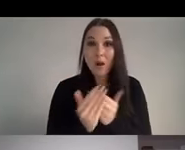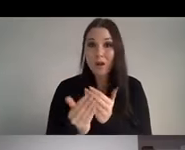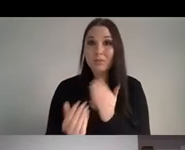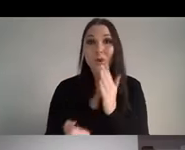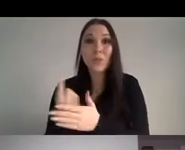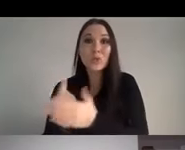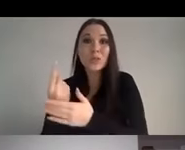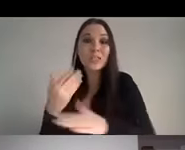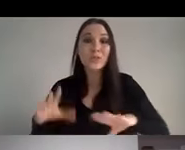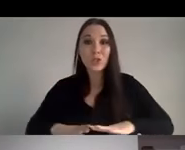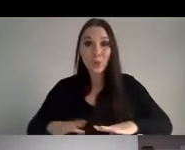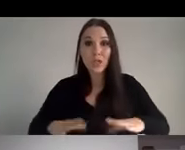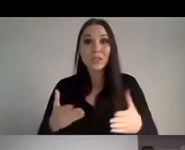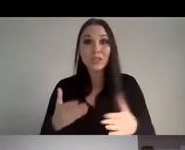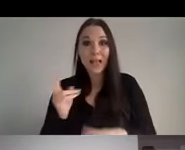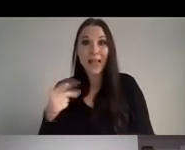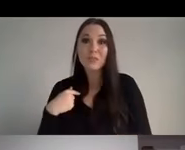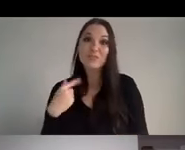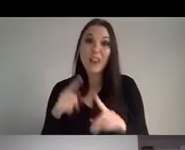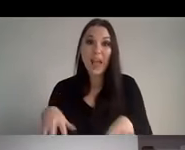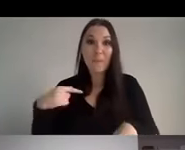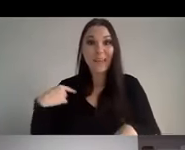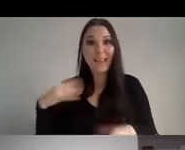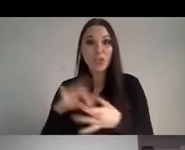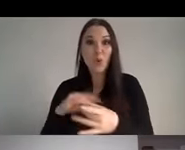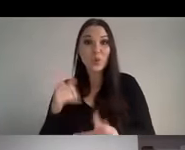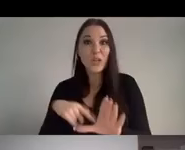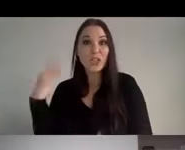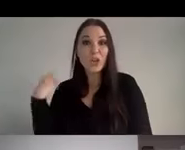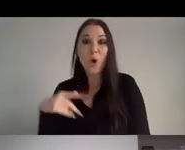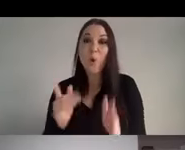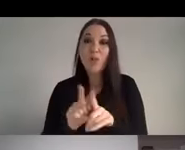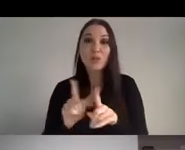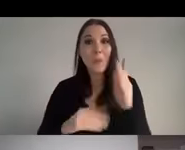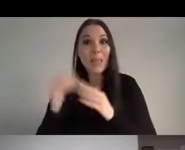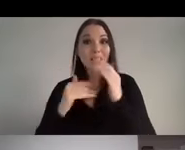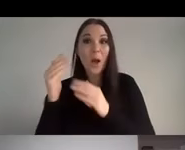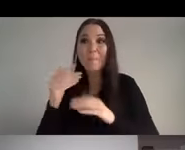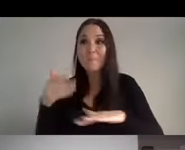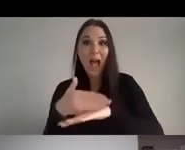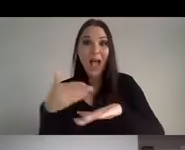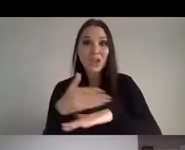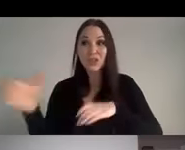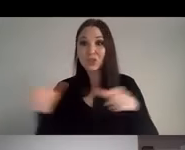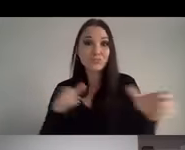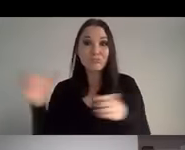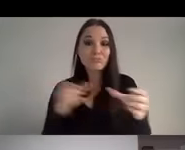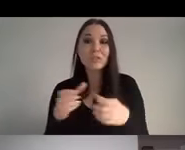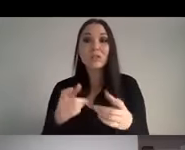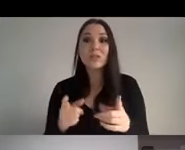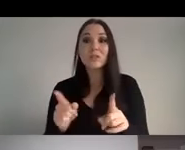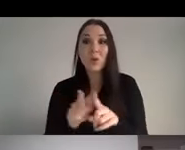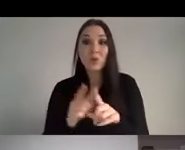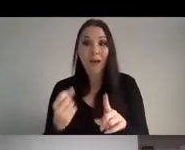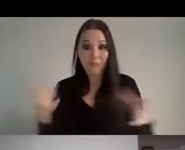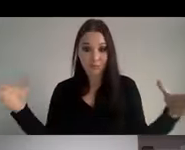have people that joined like me 3 years ago that have built up their expertise. We also have the expertise that we hired. So now we have a base of like,